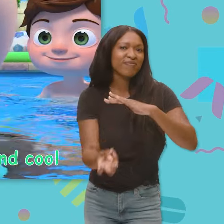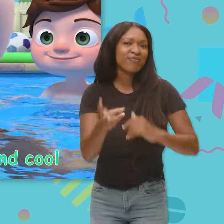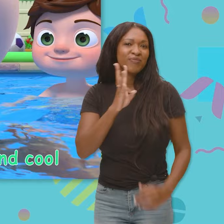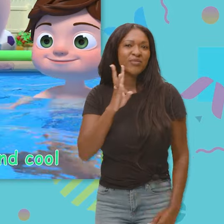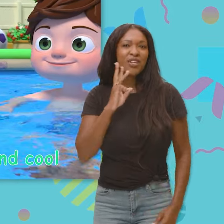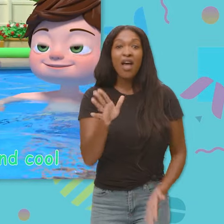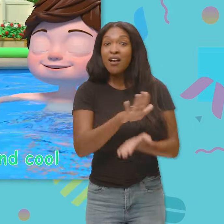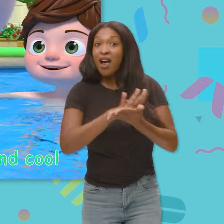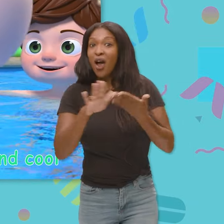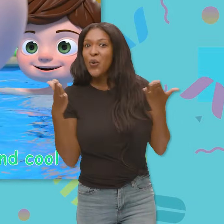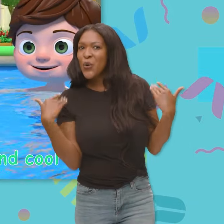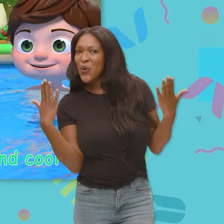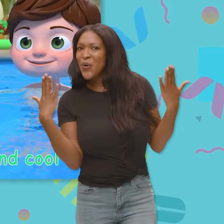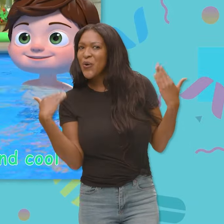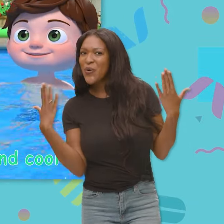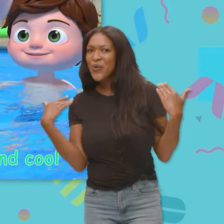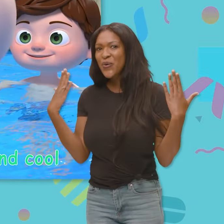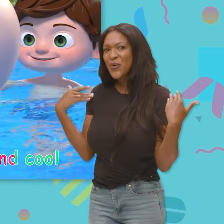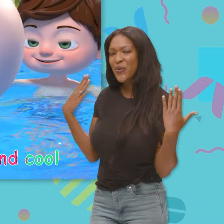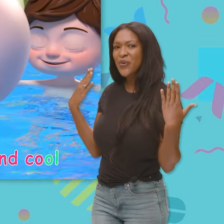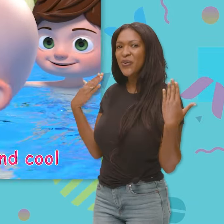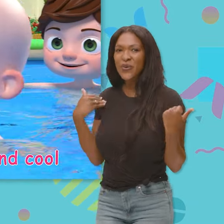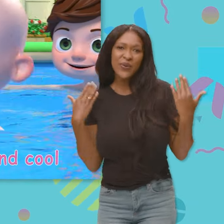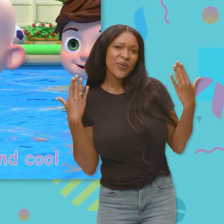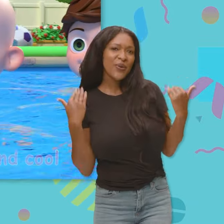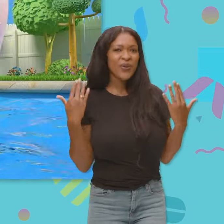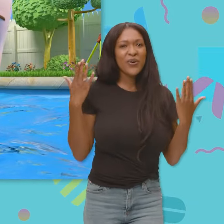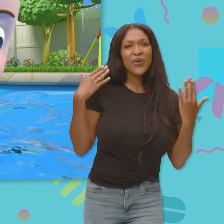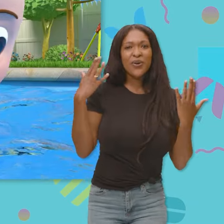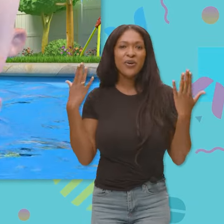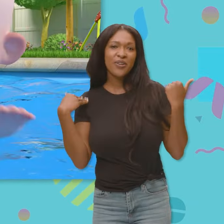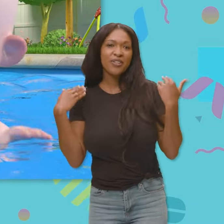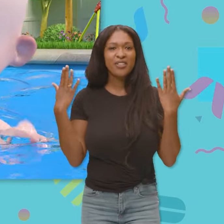jump in the water, it's nice and cool